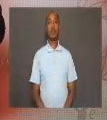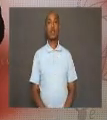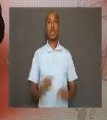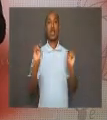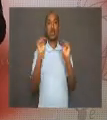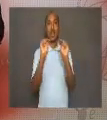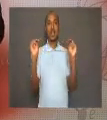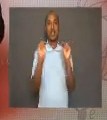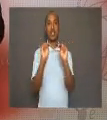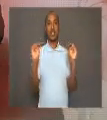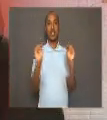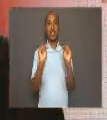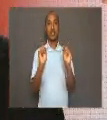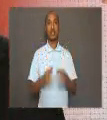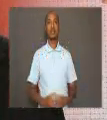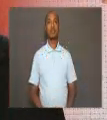neutralization.